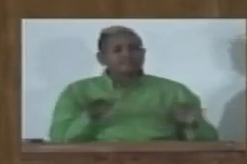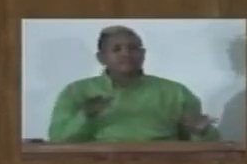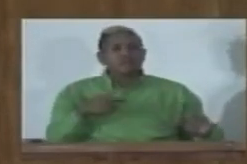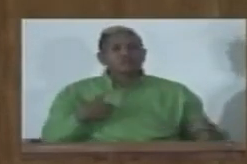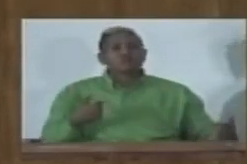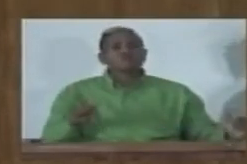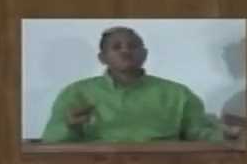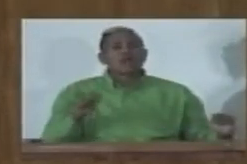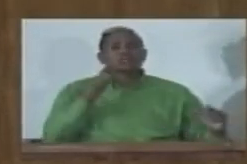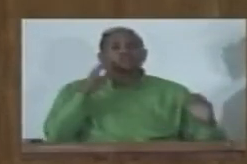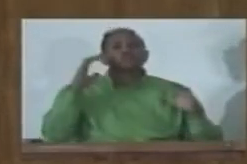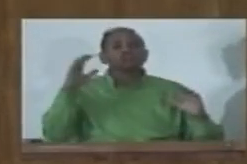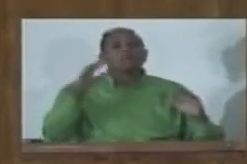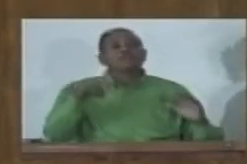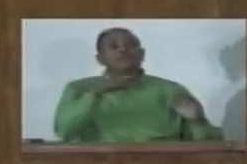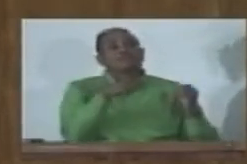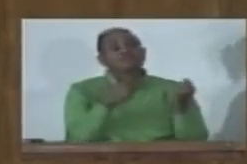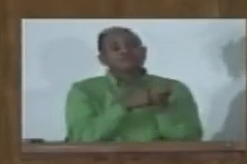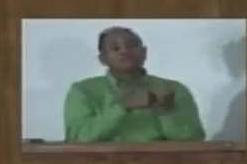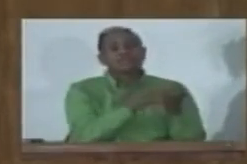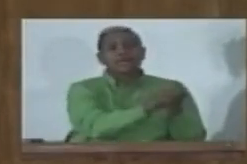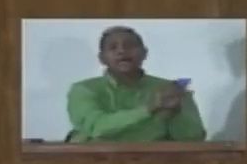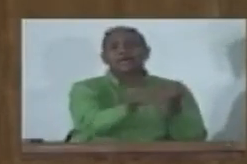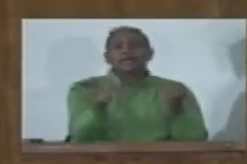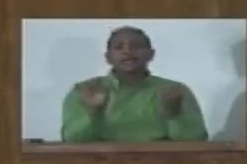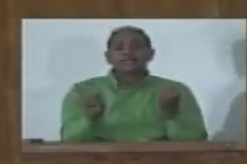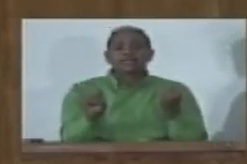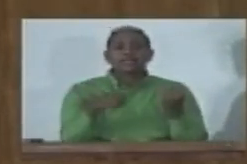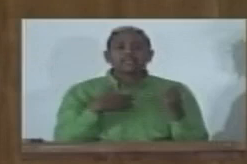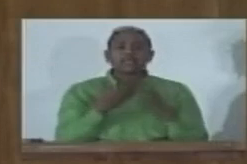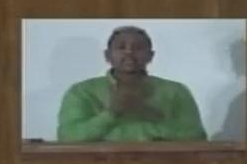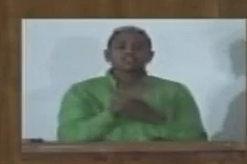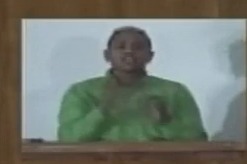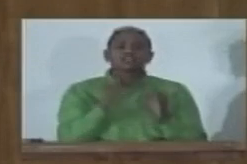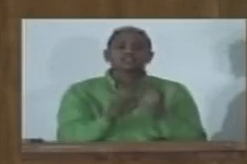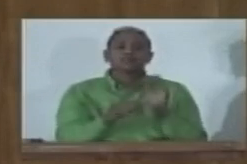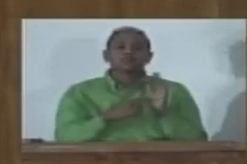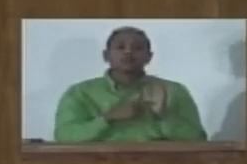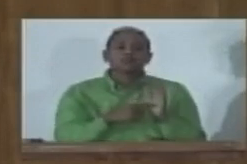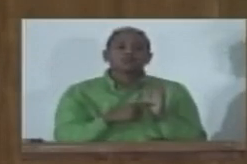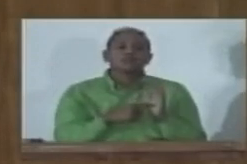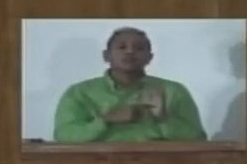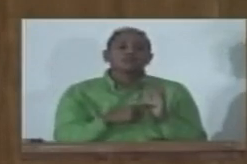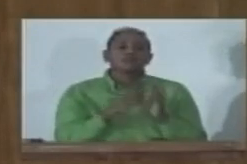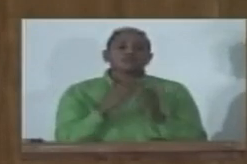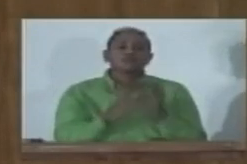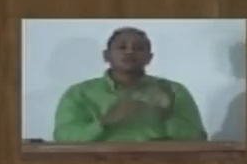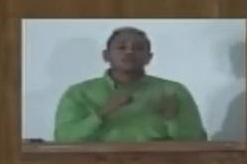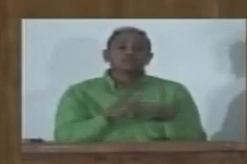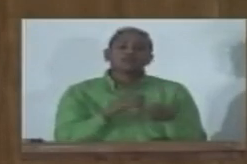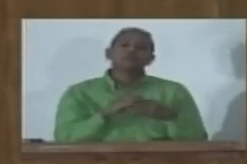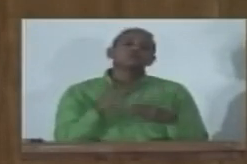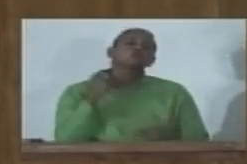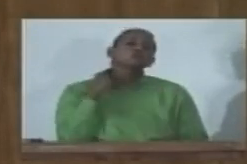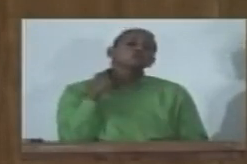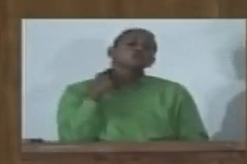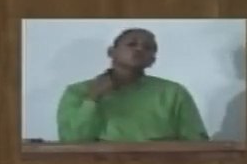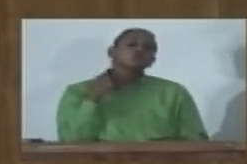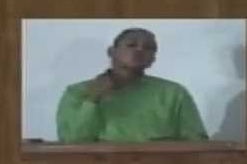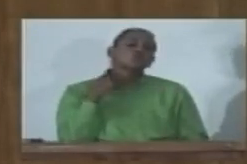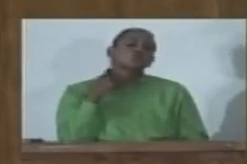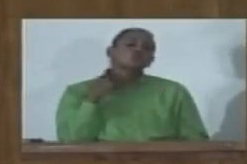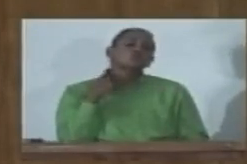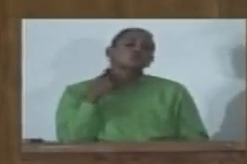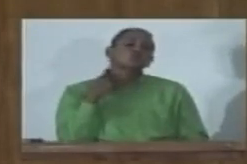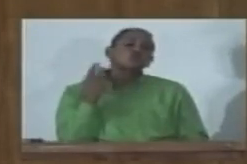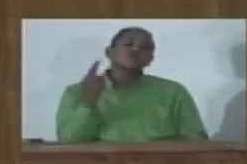seek to champion their cause. And I share a simple example. Sometime in June, a friend